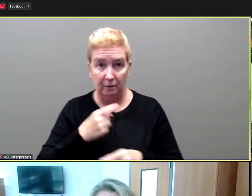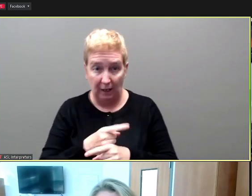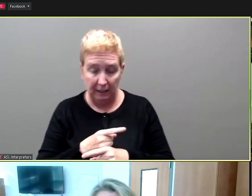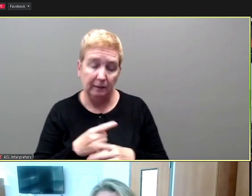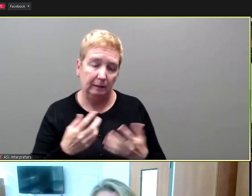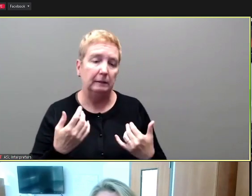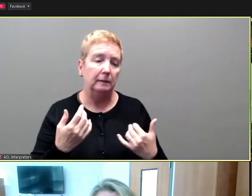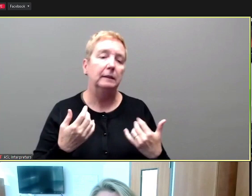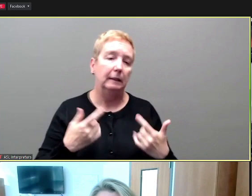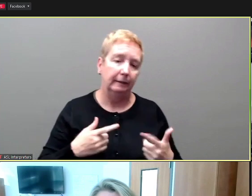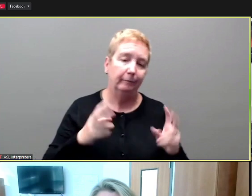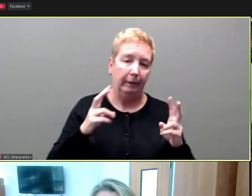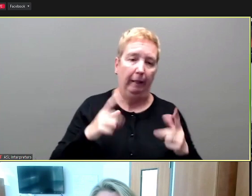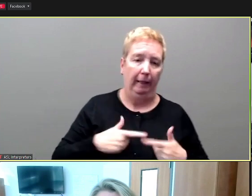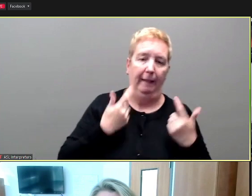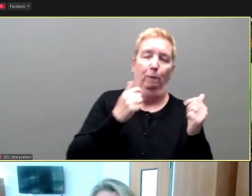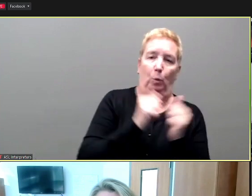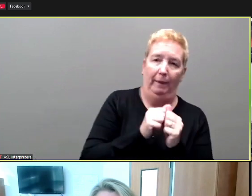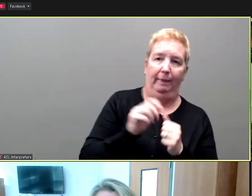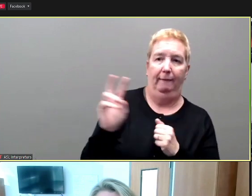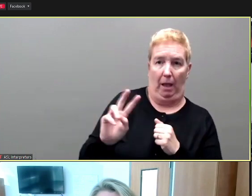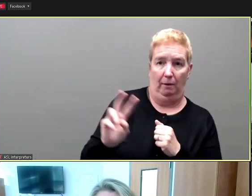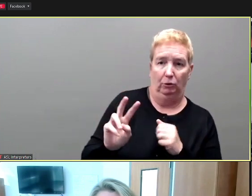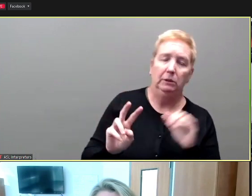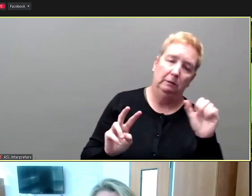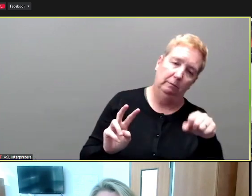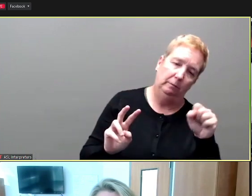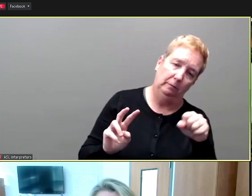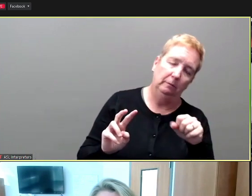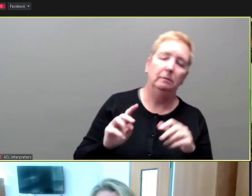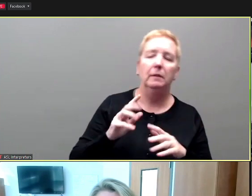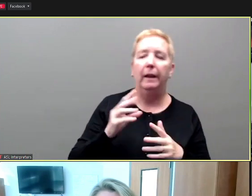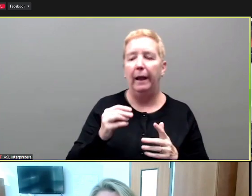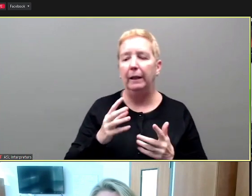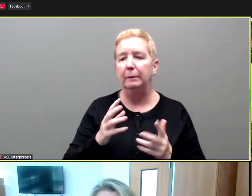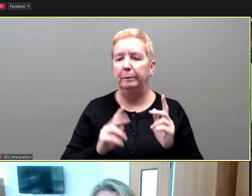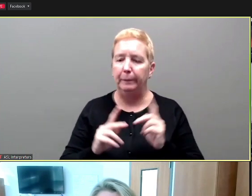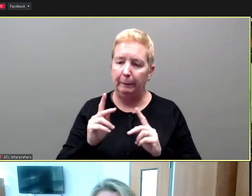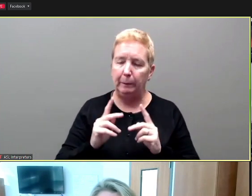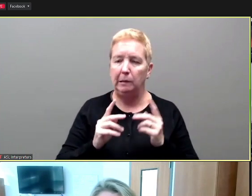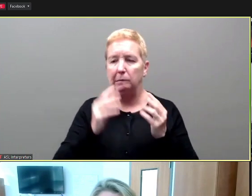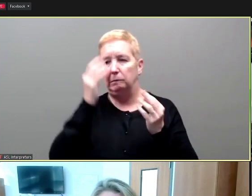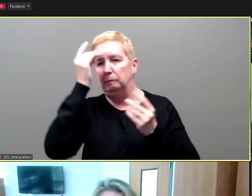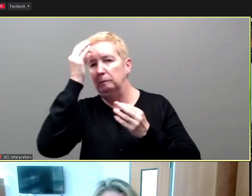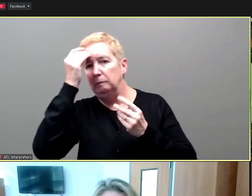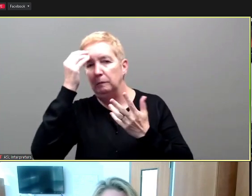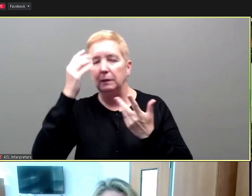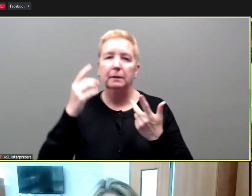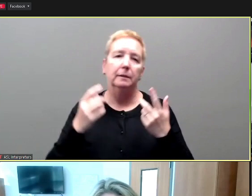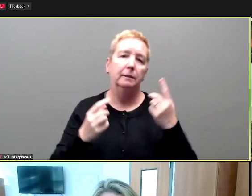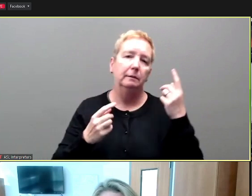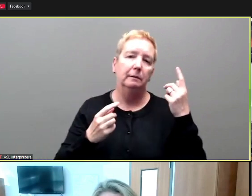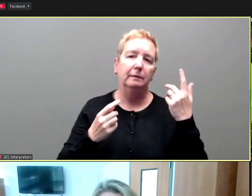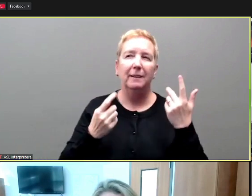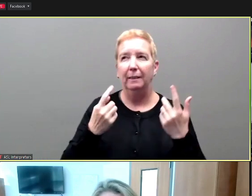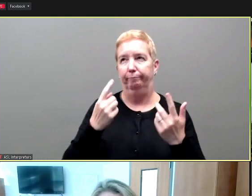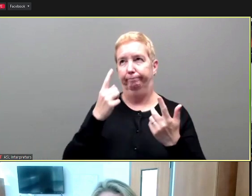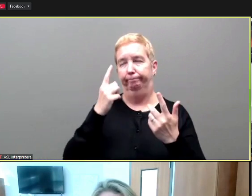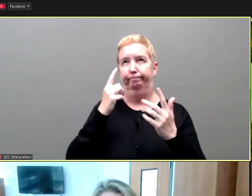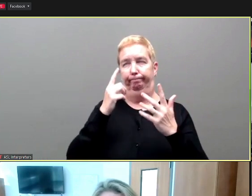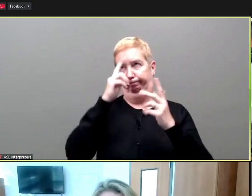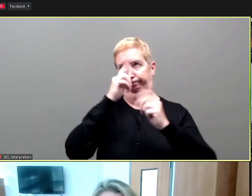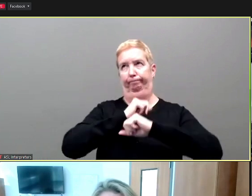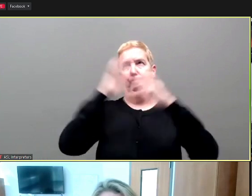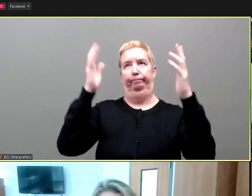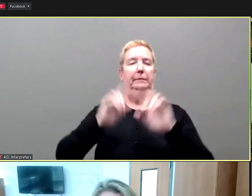And with that, some dynamics change with how people think about the virus and whether or not they think that they